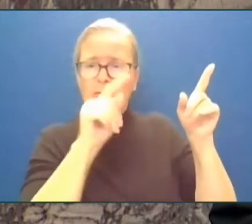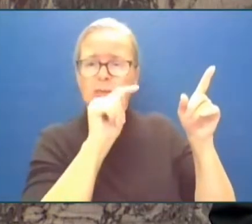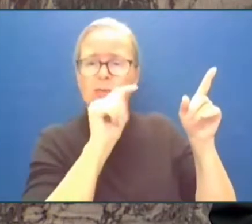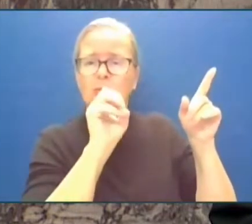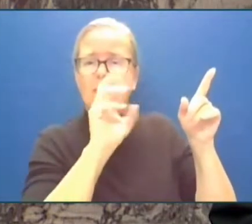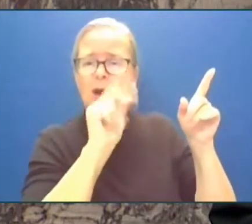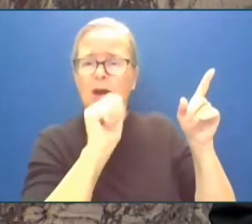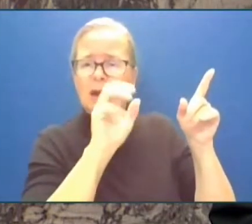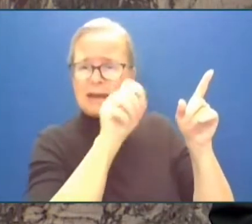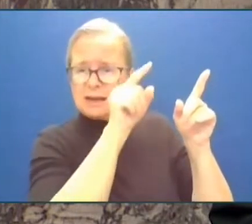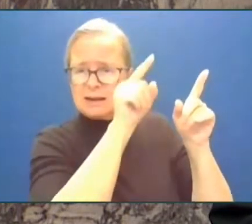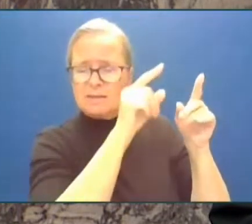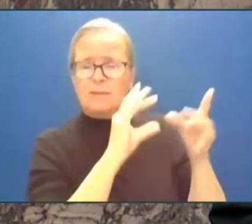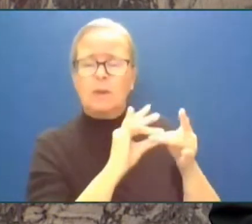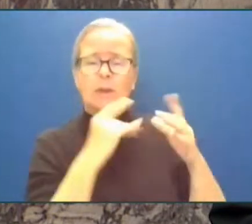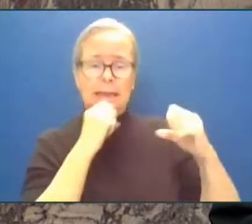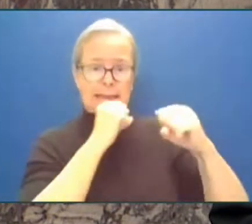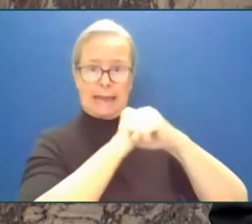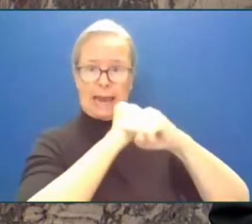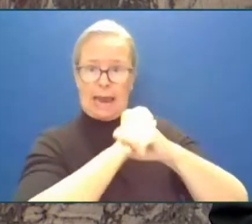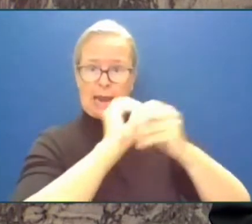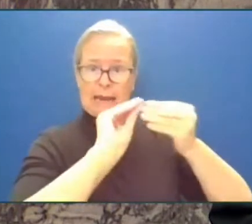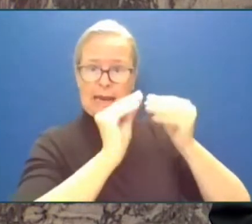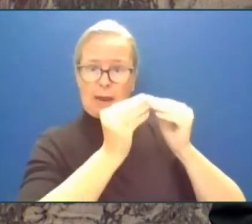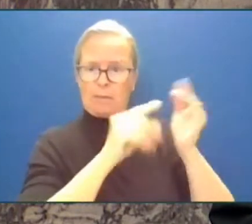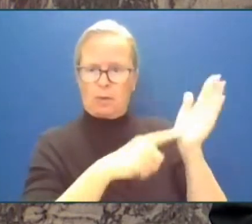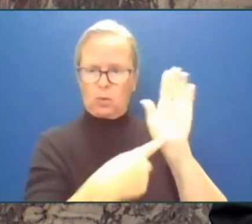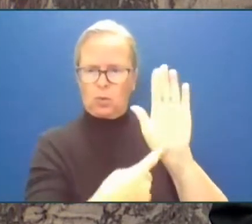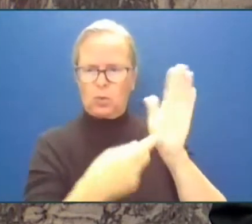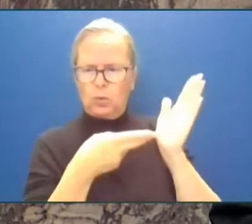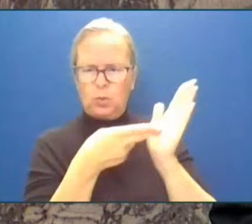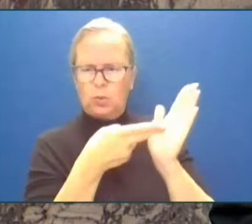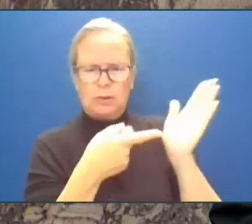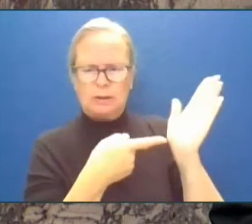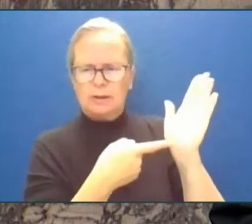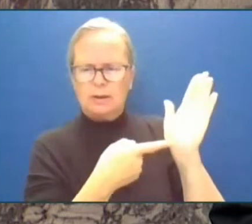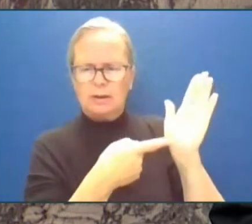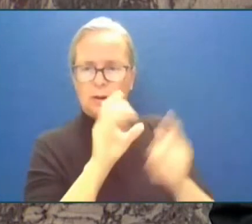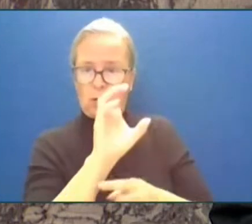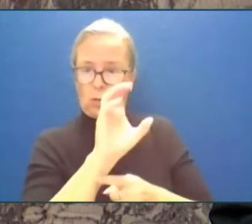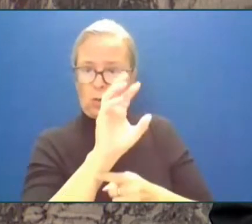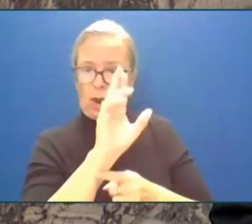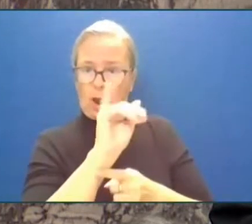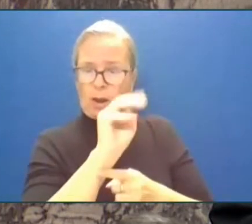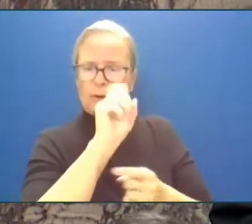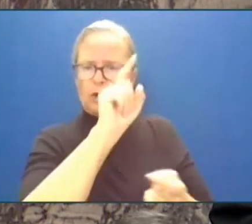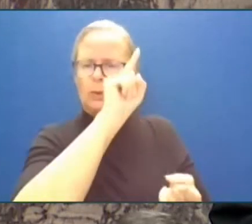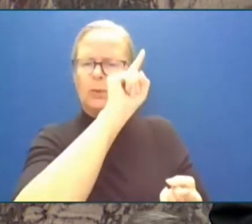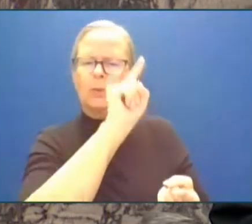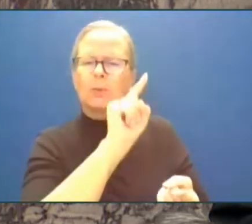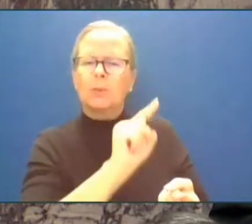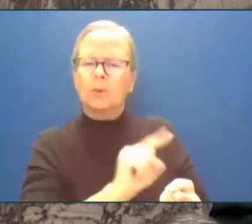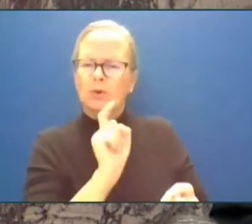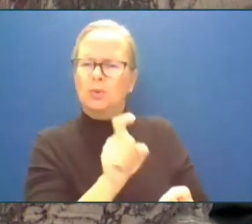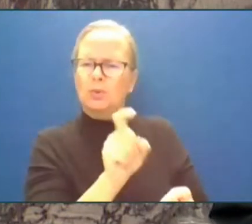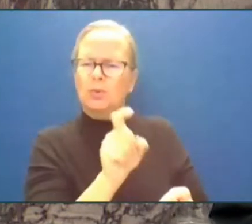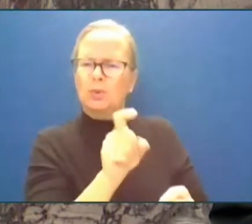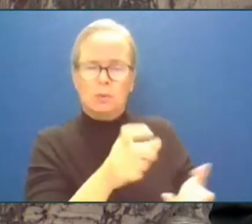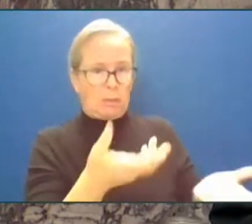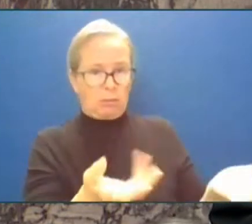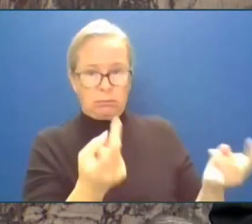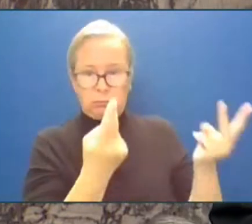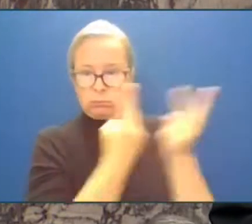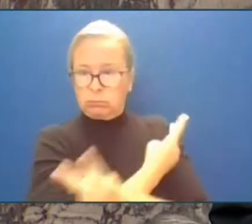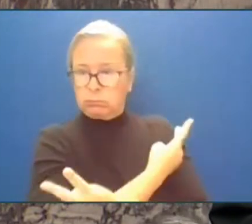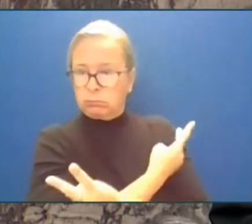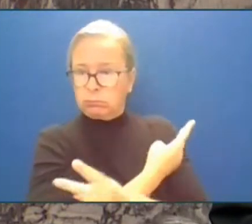Crime isn't going down. It's the worst it's ever been. People aren't reporting because there's no point, because they're out so fast.